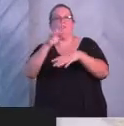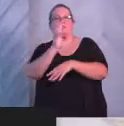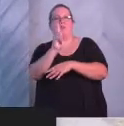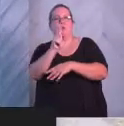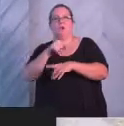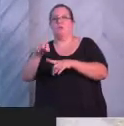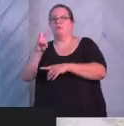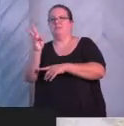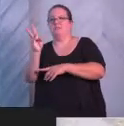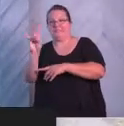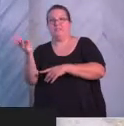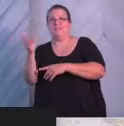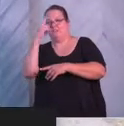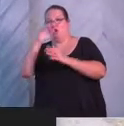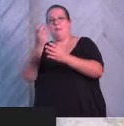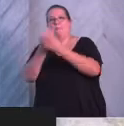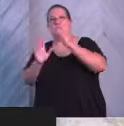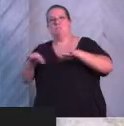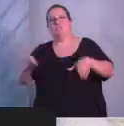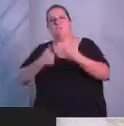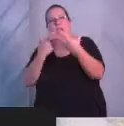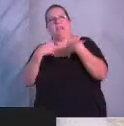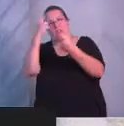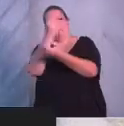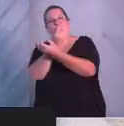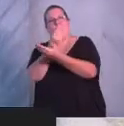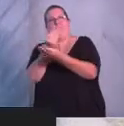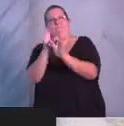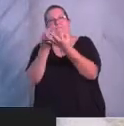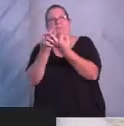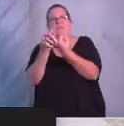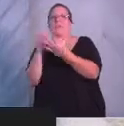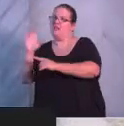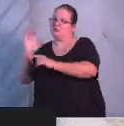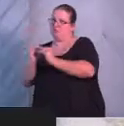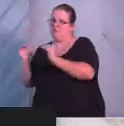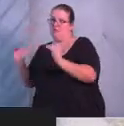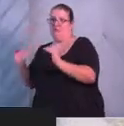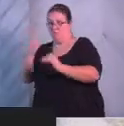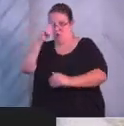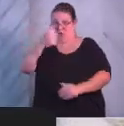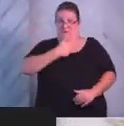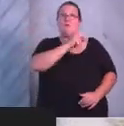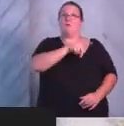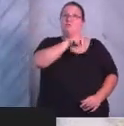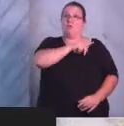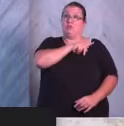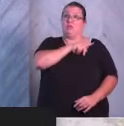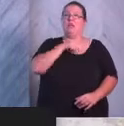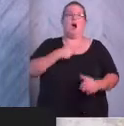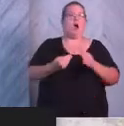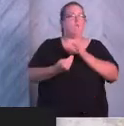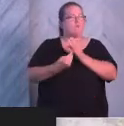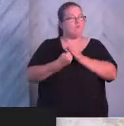missing children and providing healing for families. That's on the conservative level. For me personally, I have grown